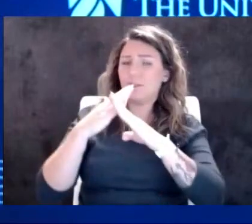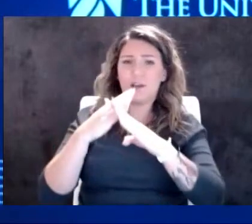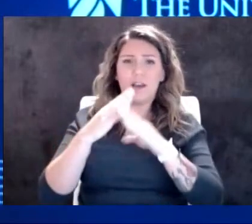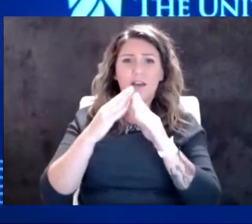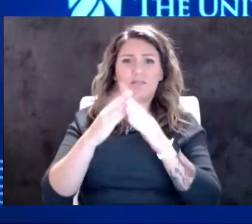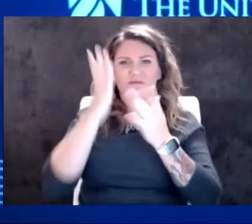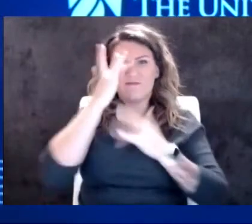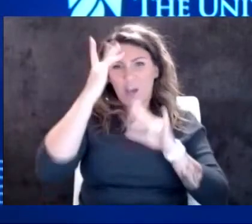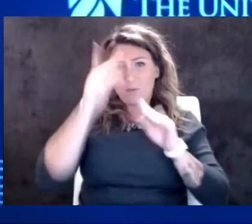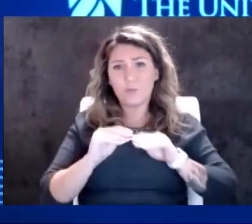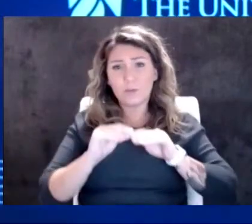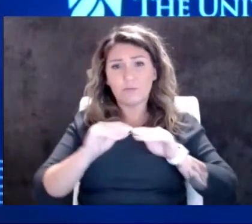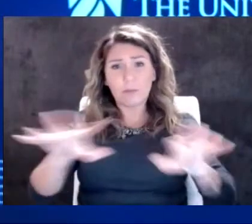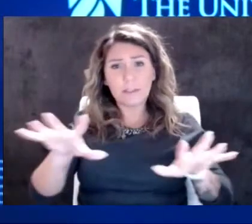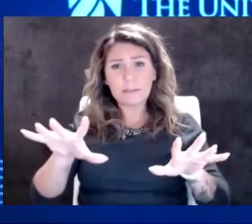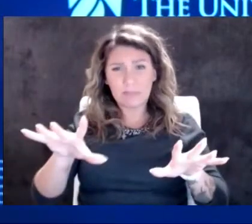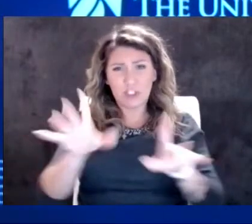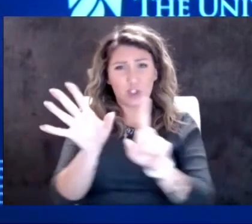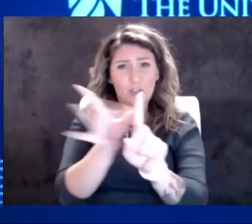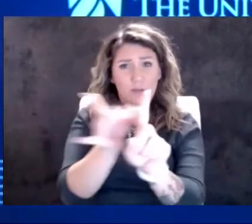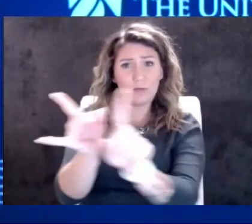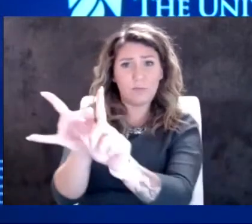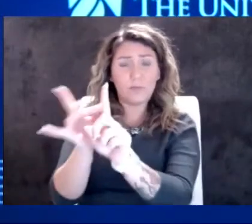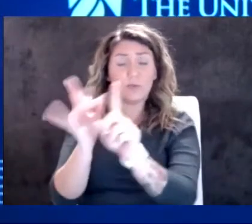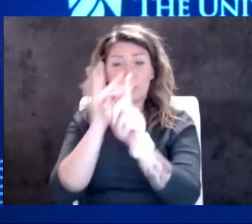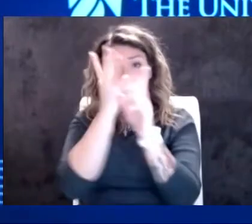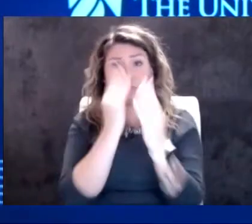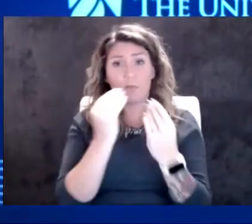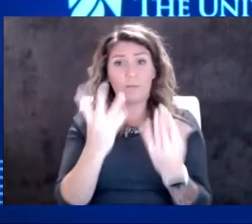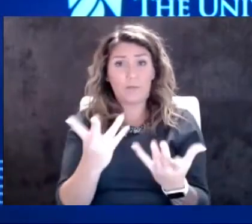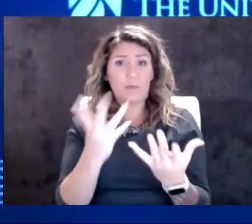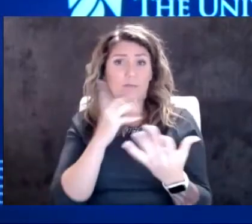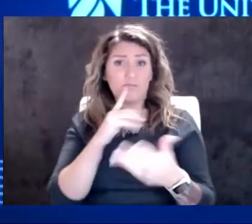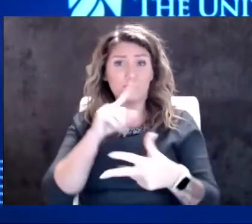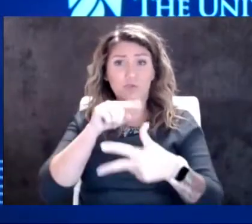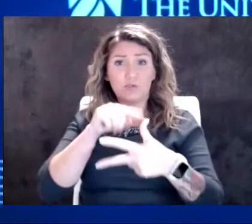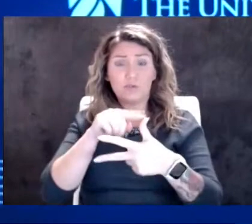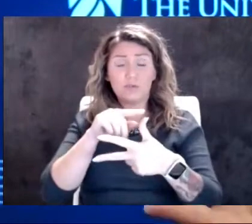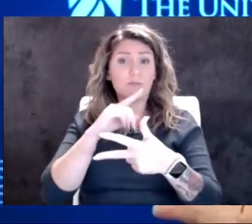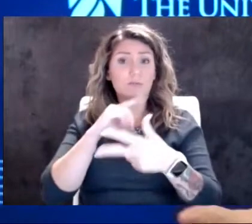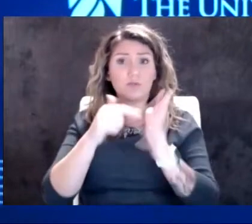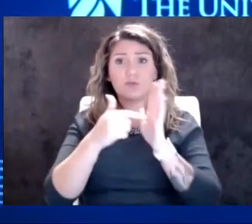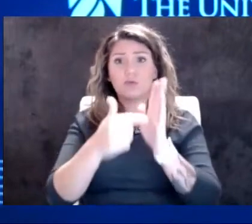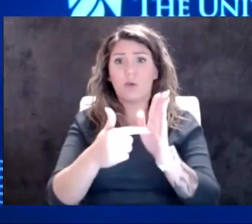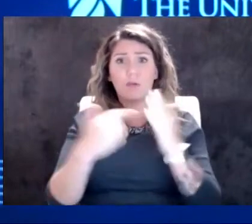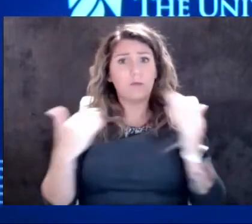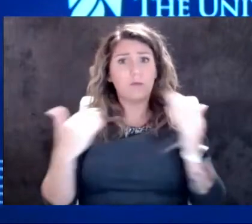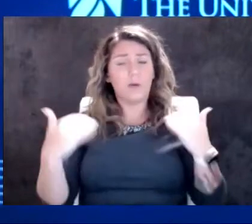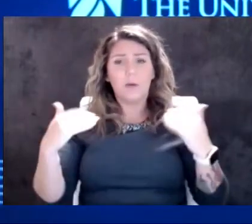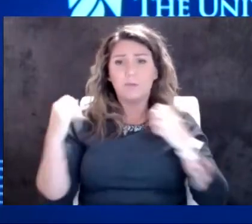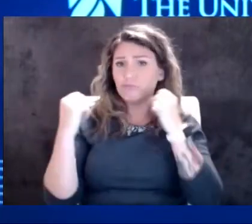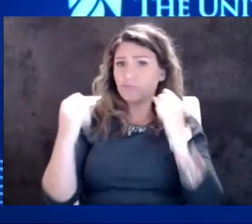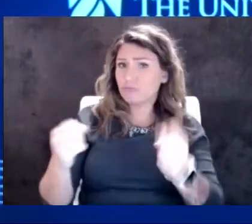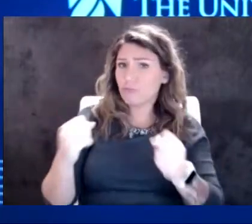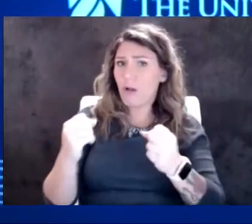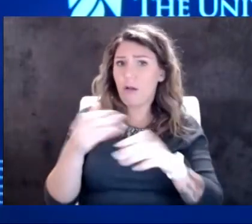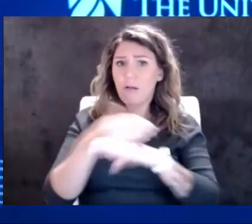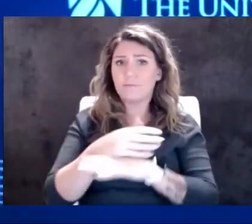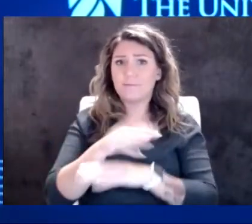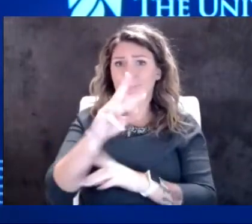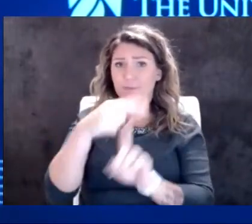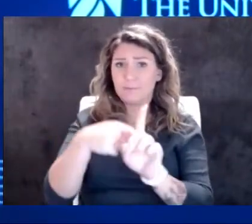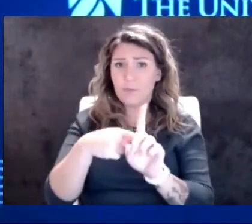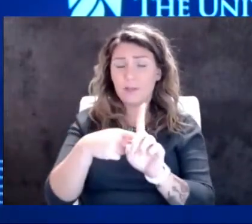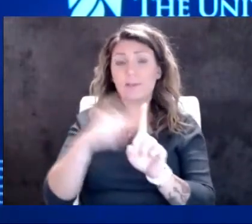But the information about the Moderna vaccine shows that it's really pretty darn strong at 6 months. On the other